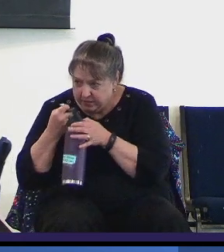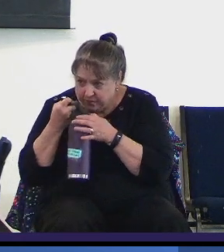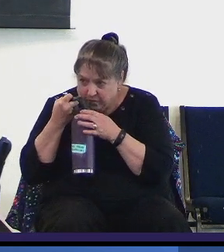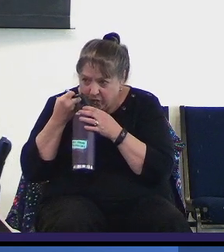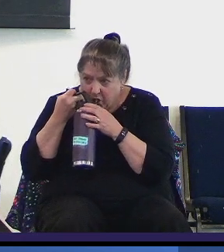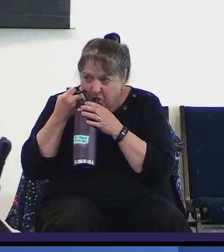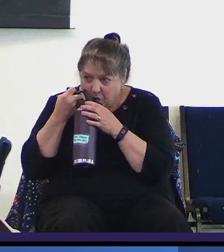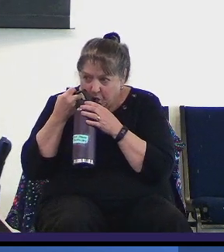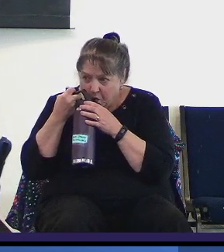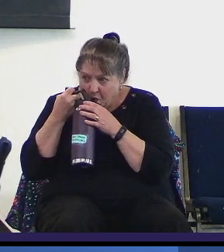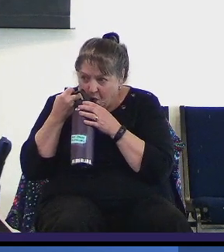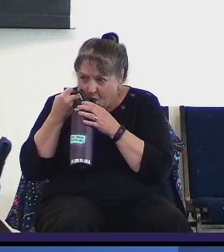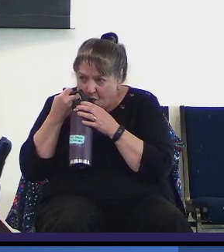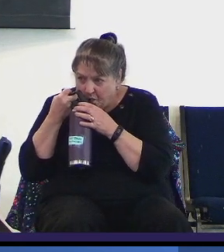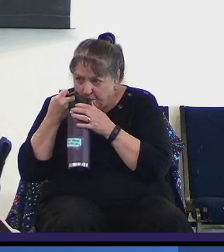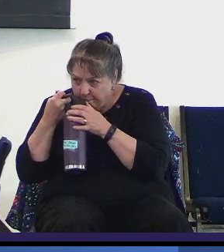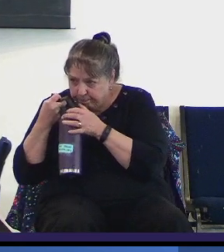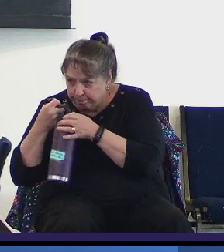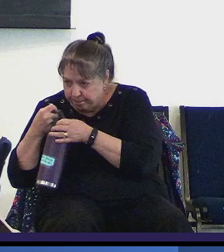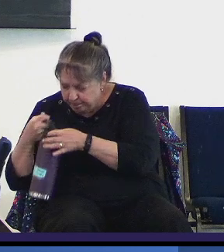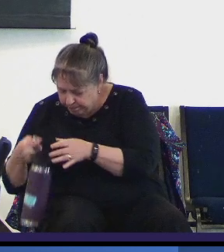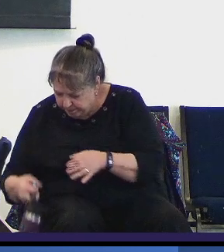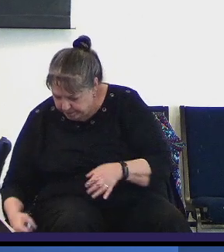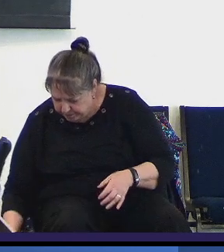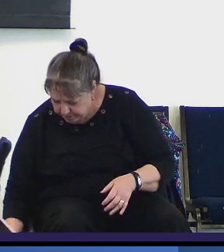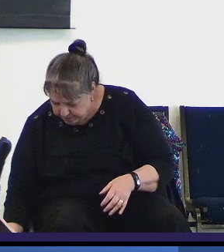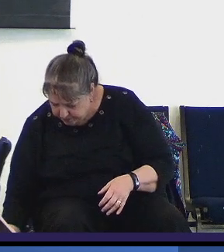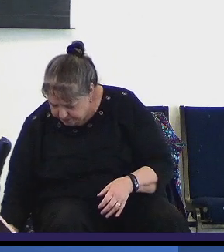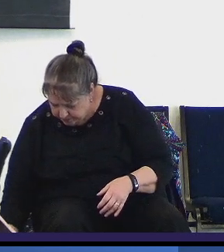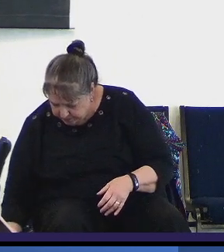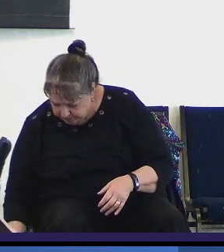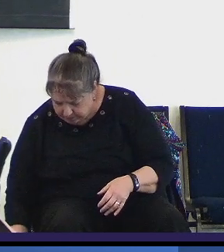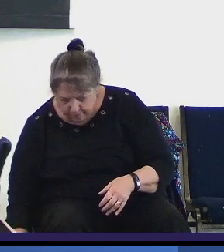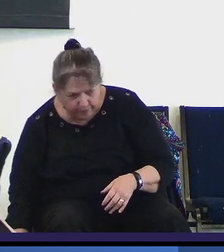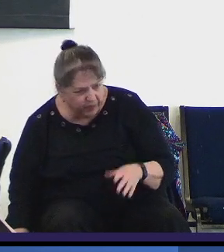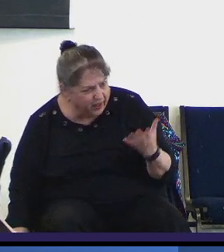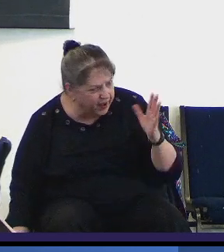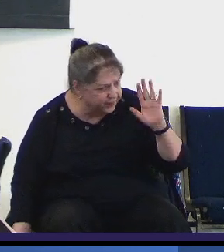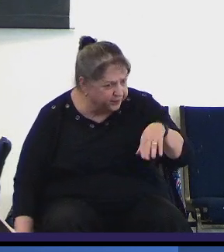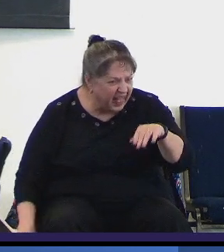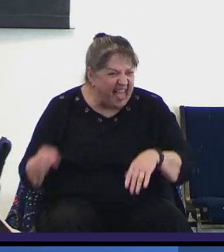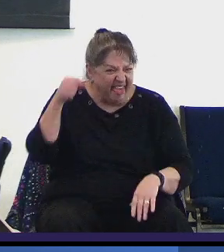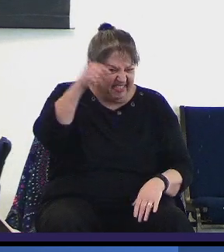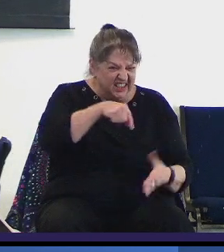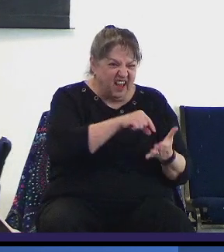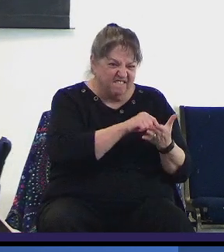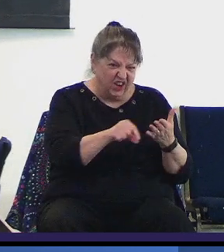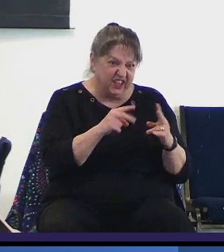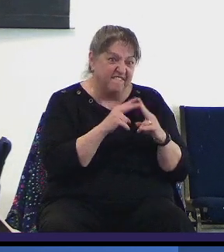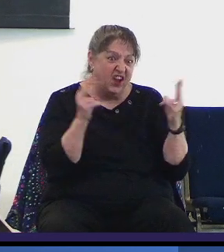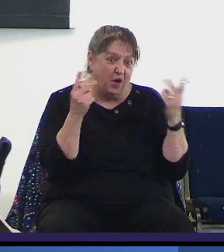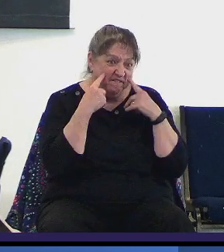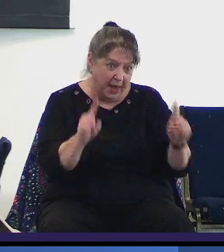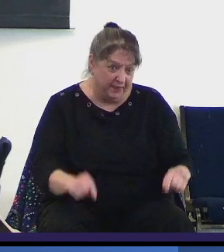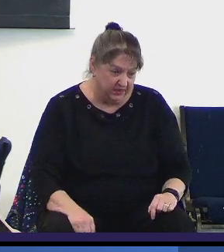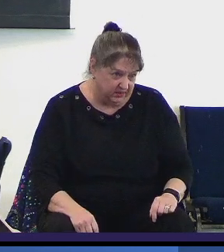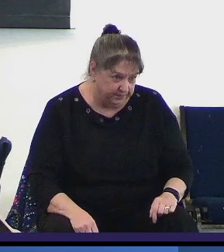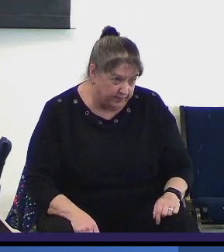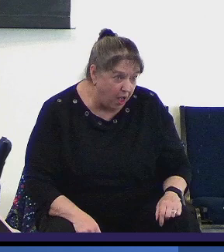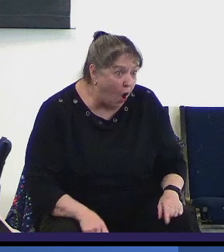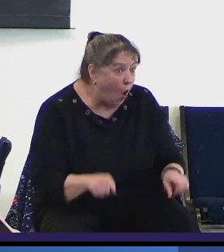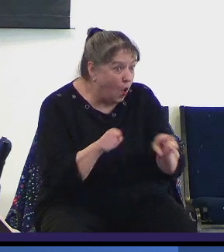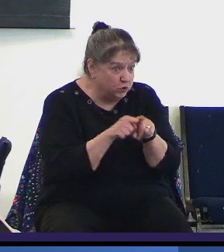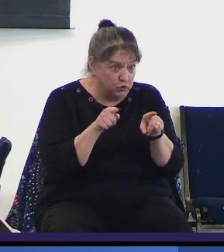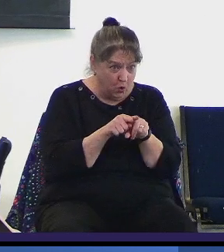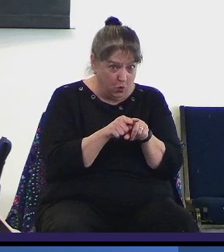So let's inspect, right? This is a famous statement of Jesus. It is also the very last